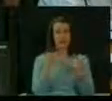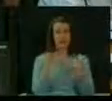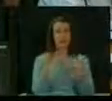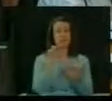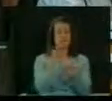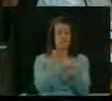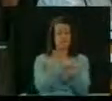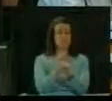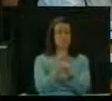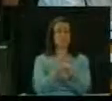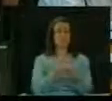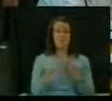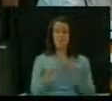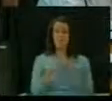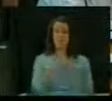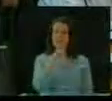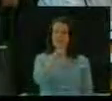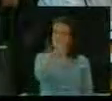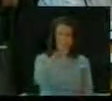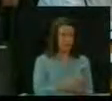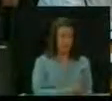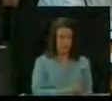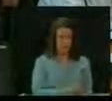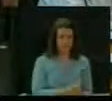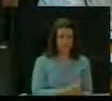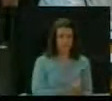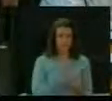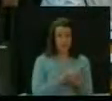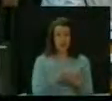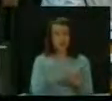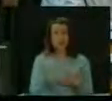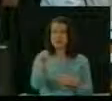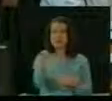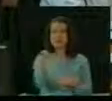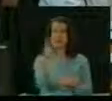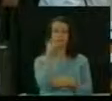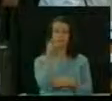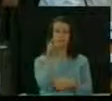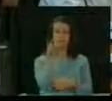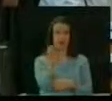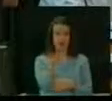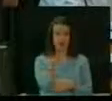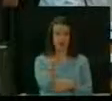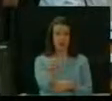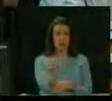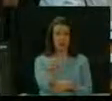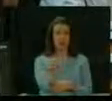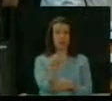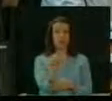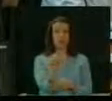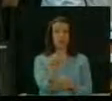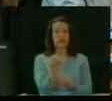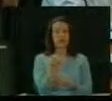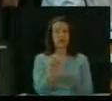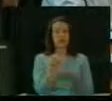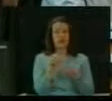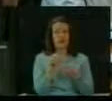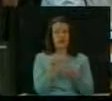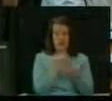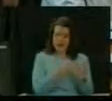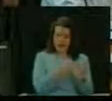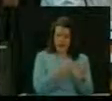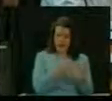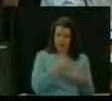think I don't believe that this is exclusive to Knox County. If you look throughout the state, the state itself is having problems